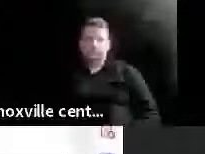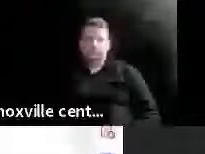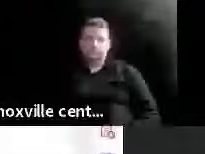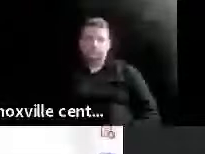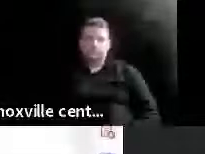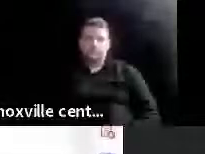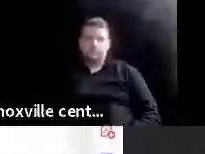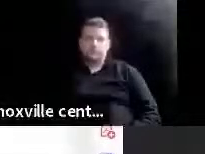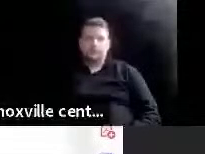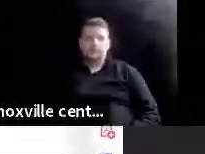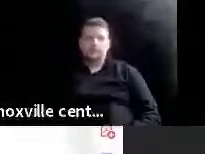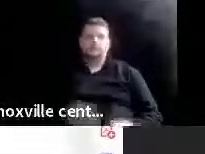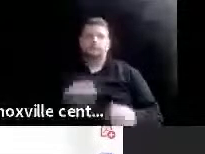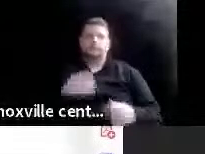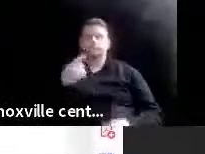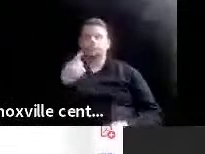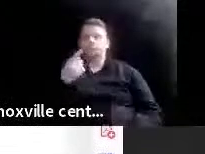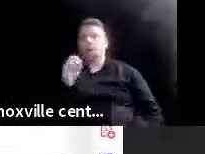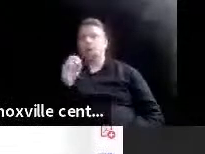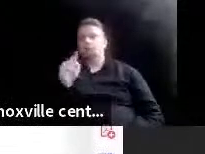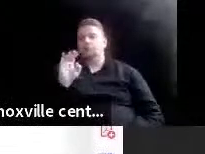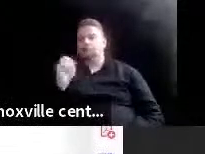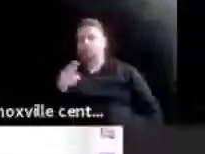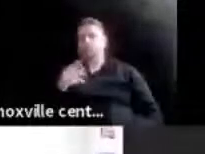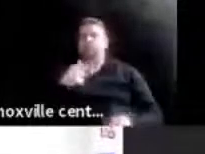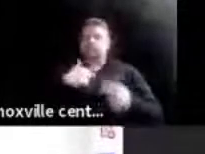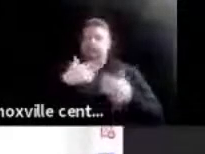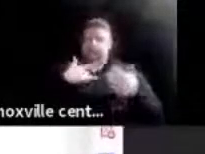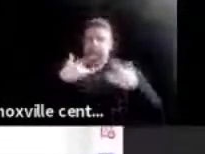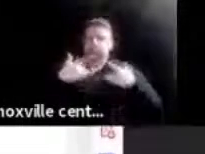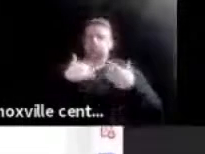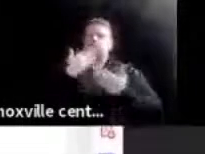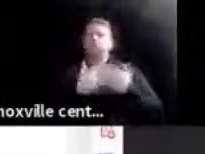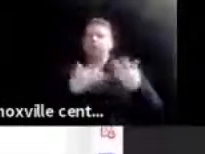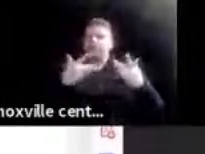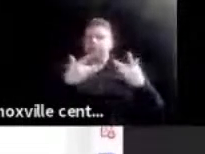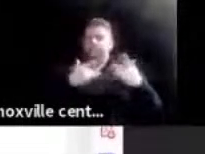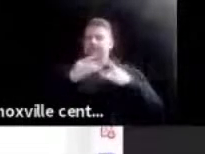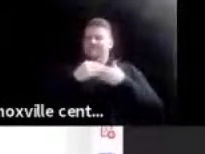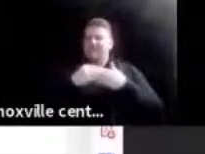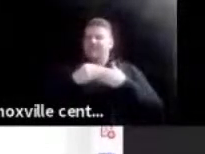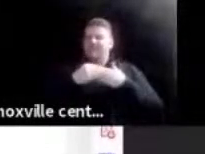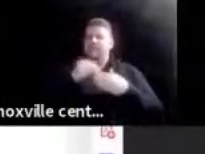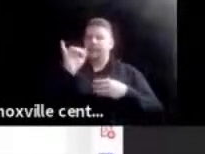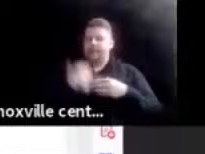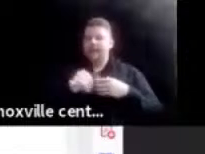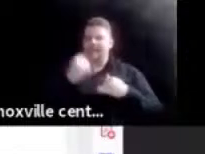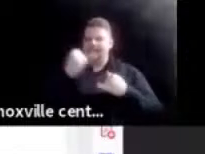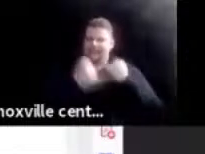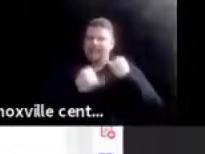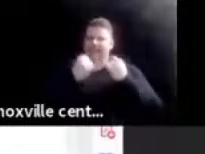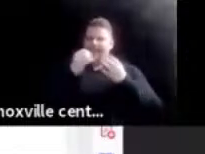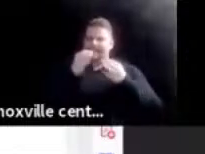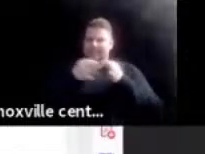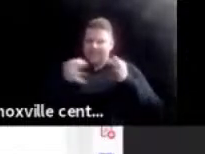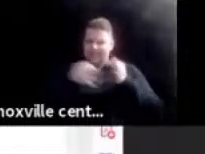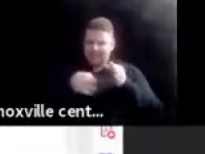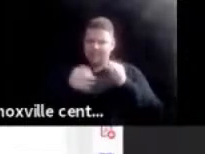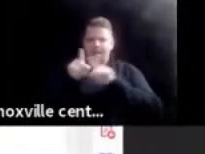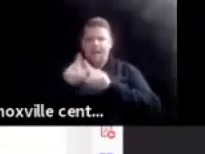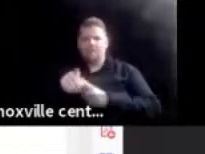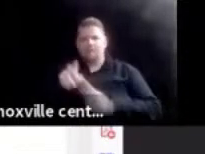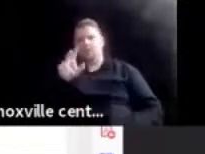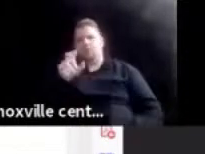I would have concerns about the flexibility of this. I think that last sentence, as well as the 360,